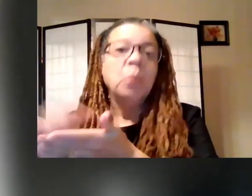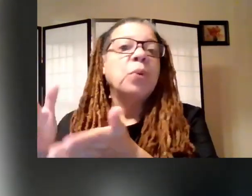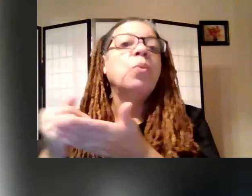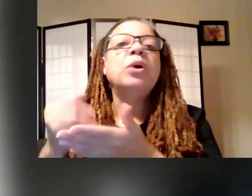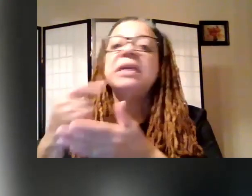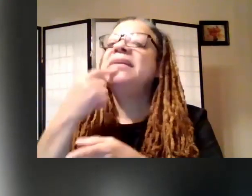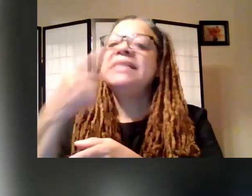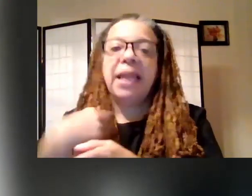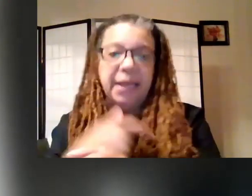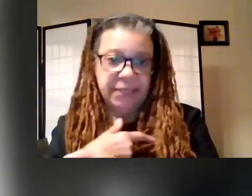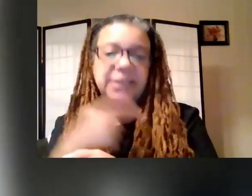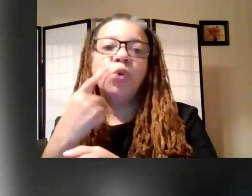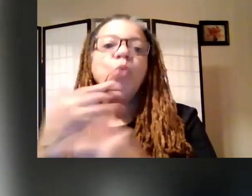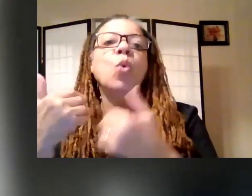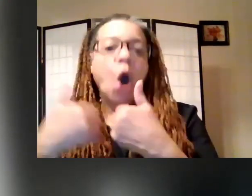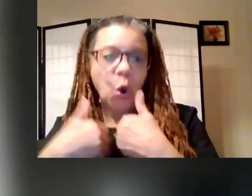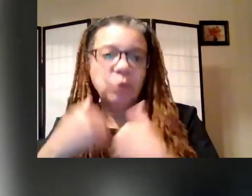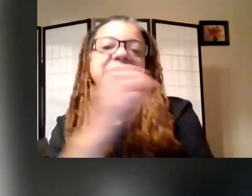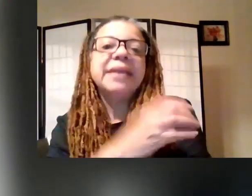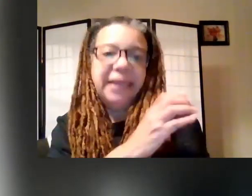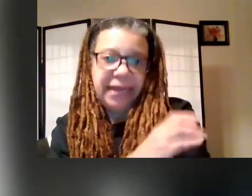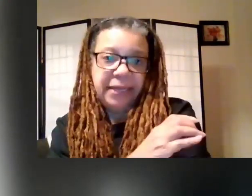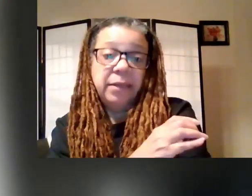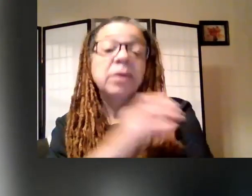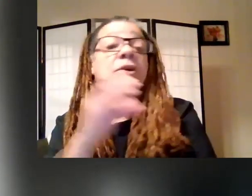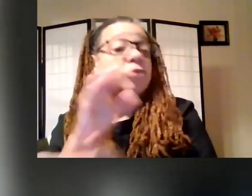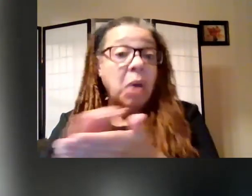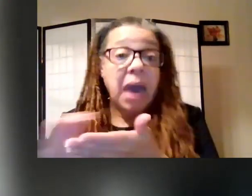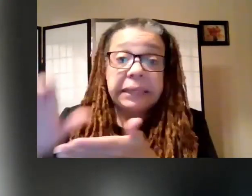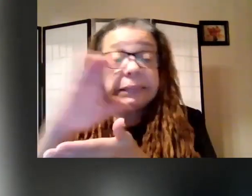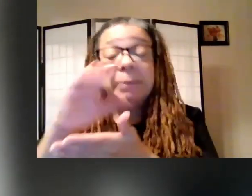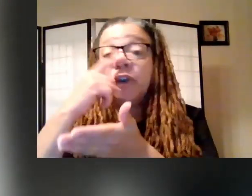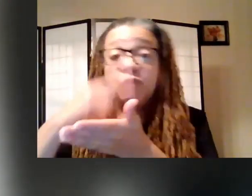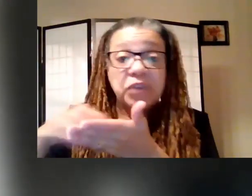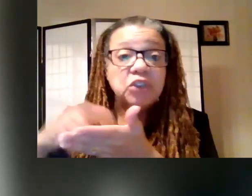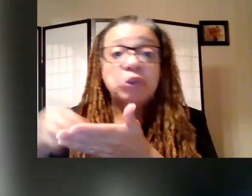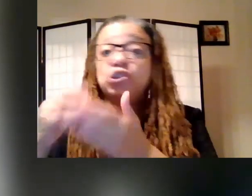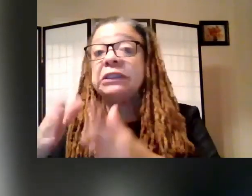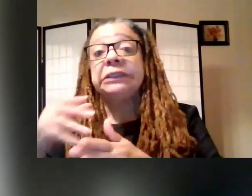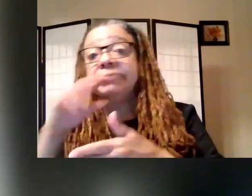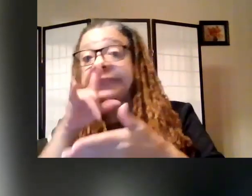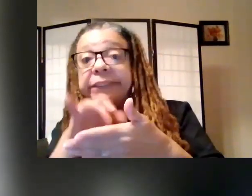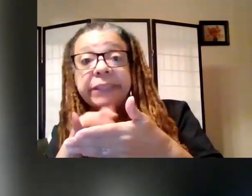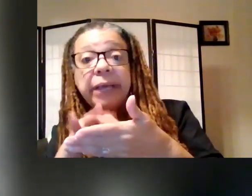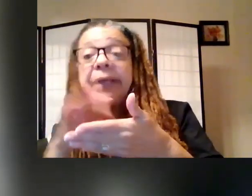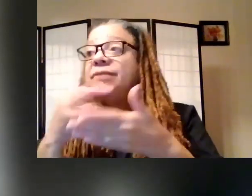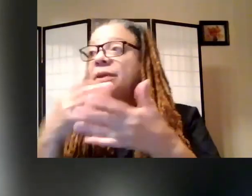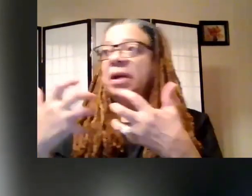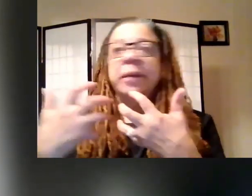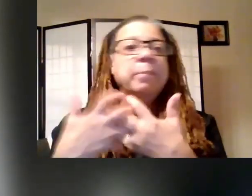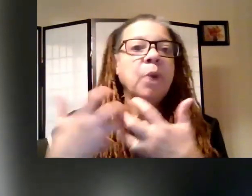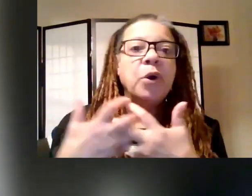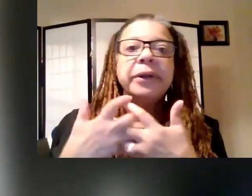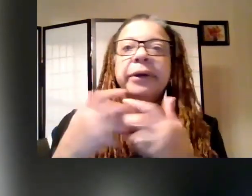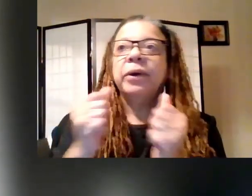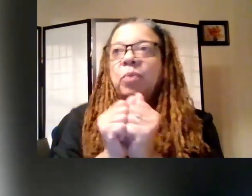those ownership stakes so that academic researchers, investigative journals can study whether when somebody's in partner with a